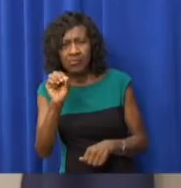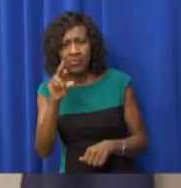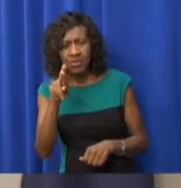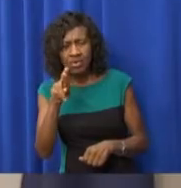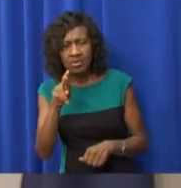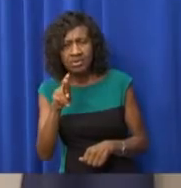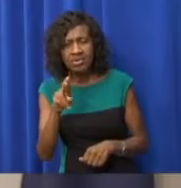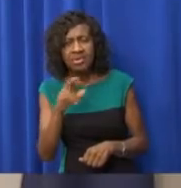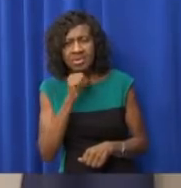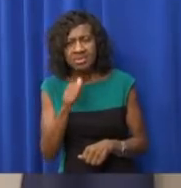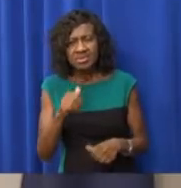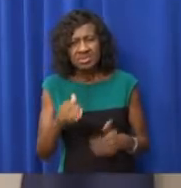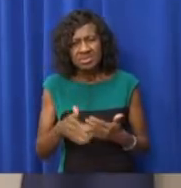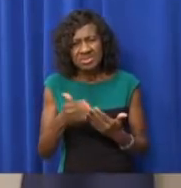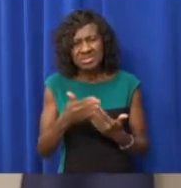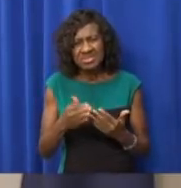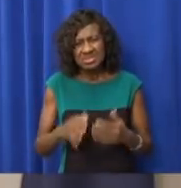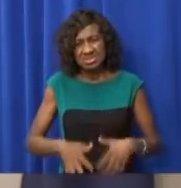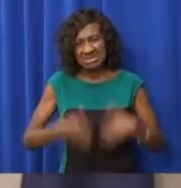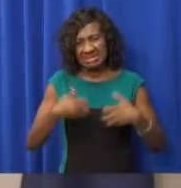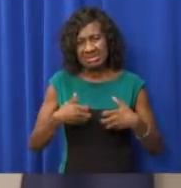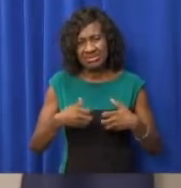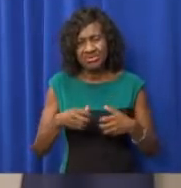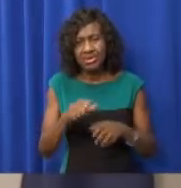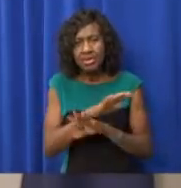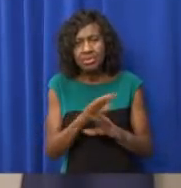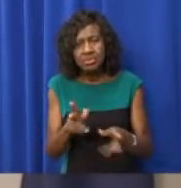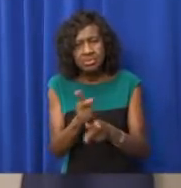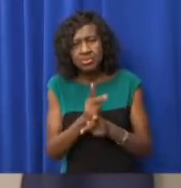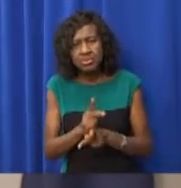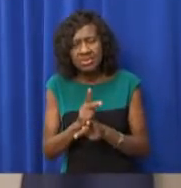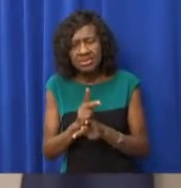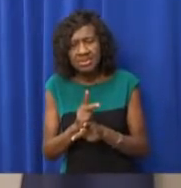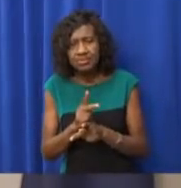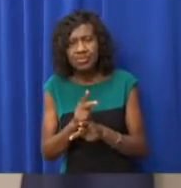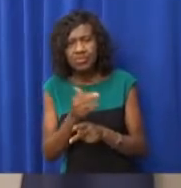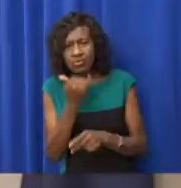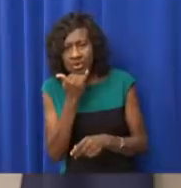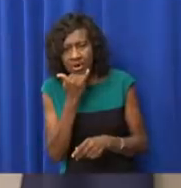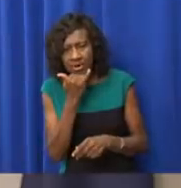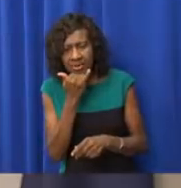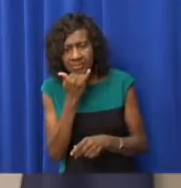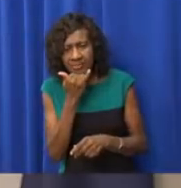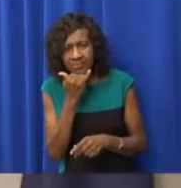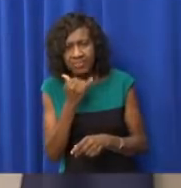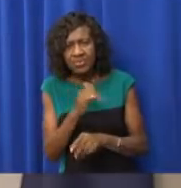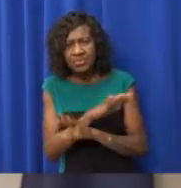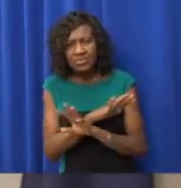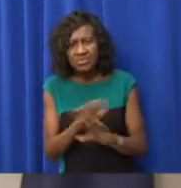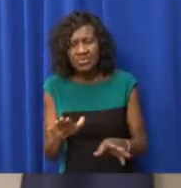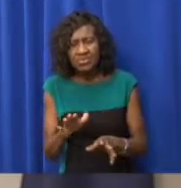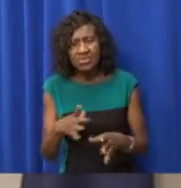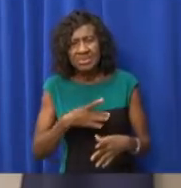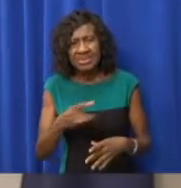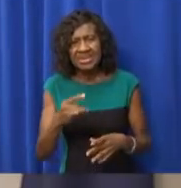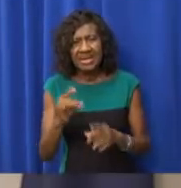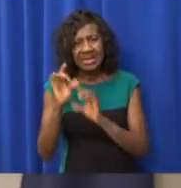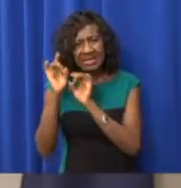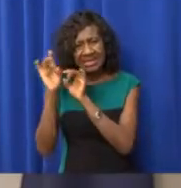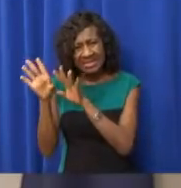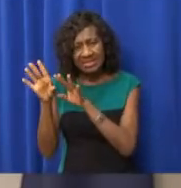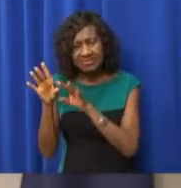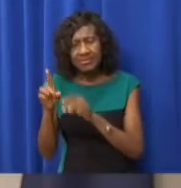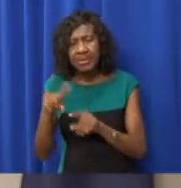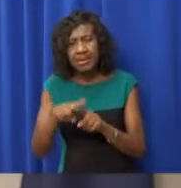easily angered. It keeps no records of wrongs. Love does not delight in evil, but rejoices